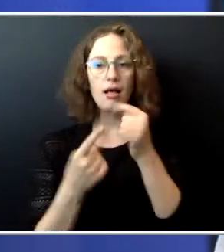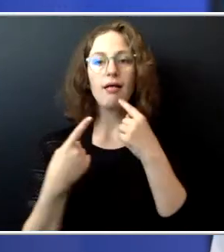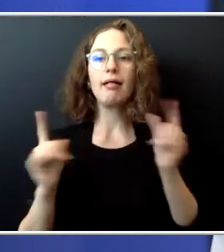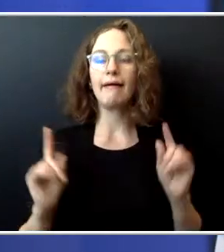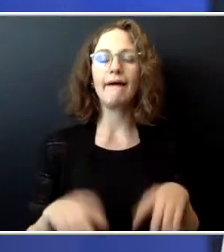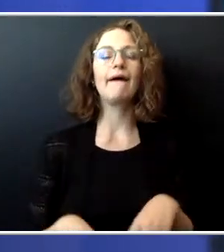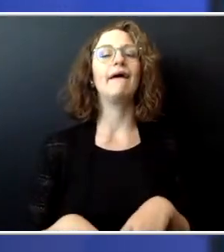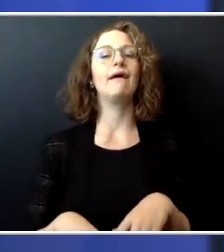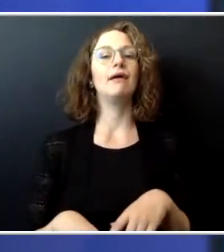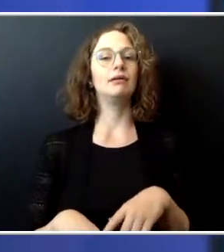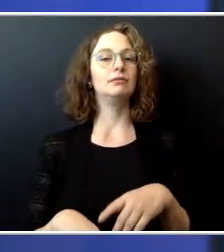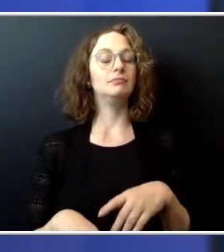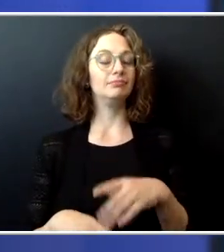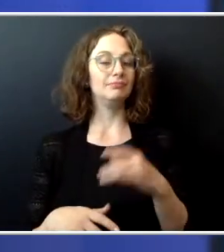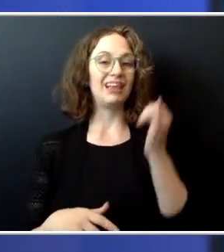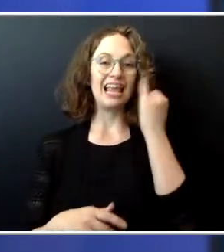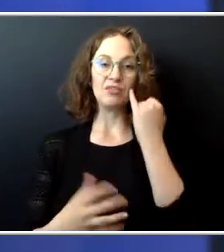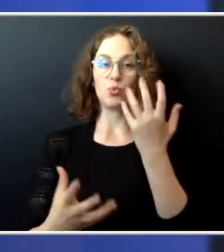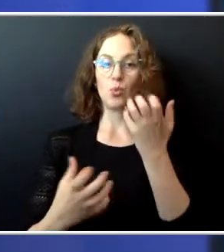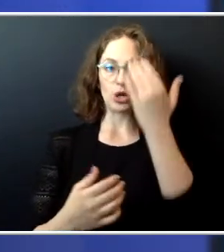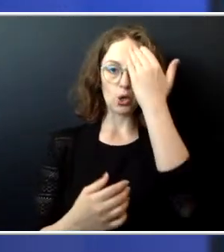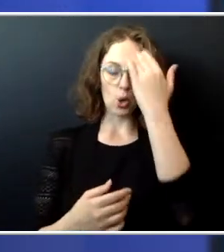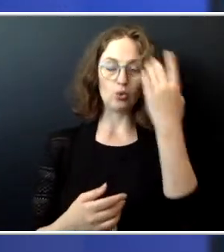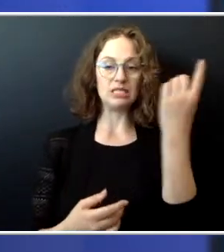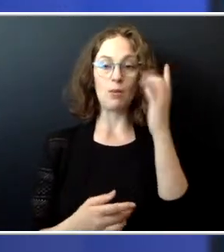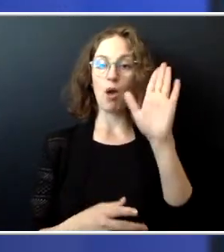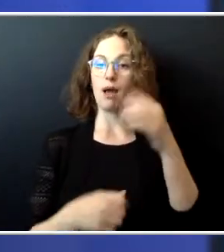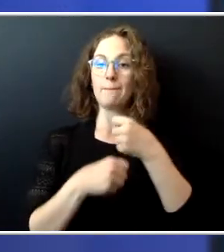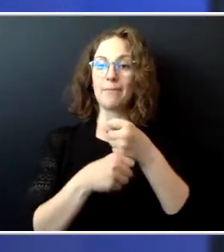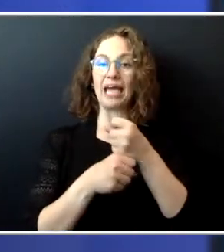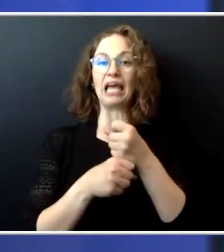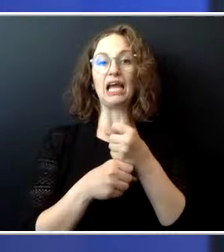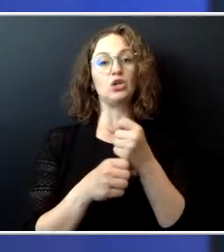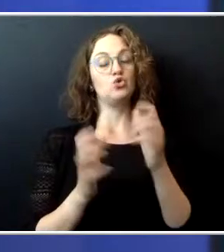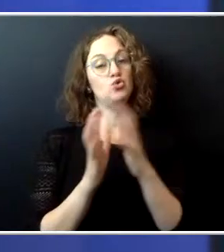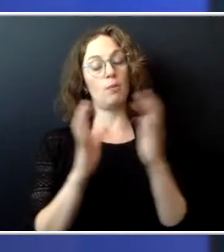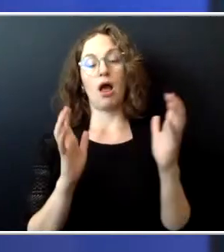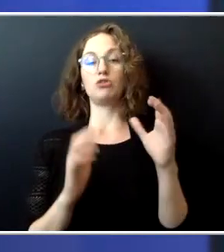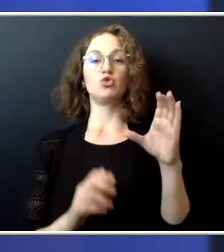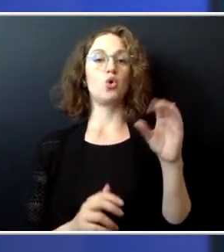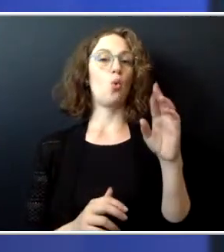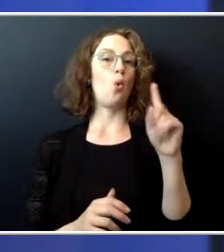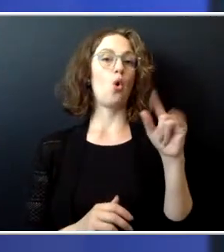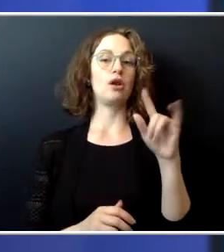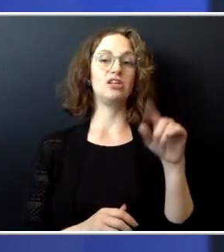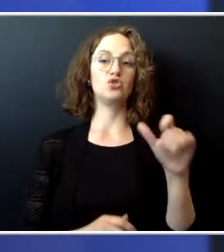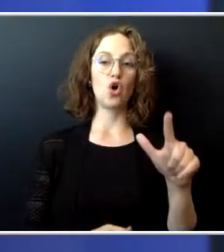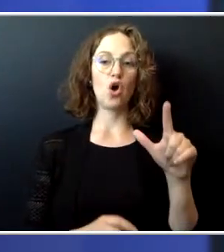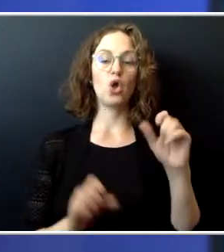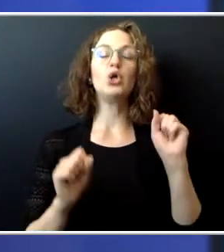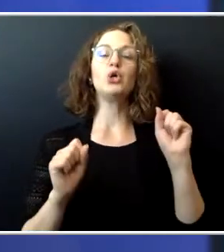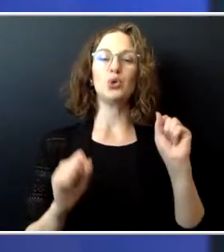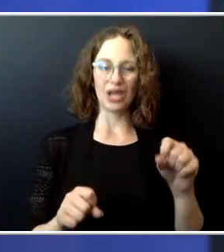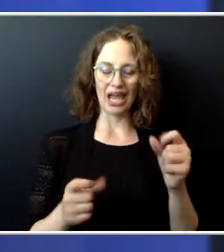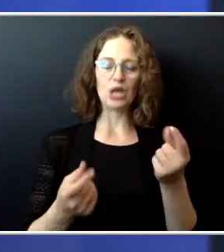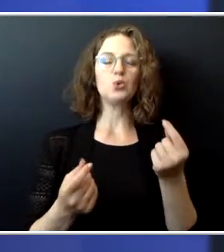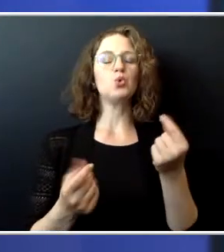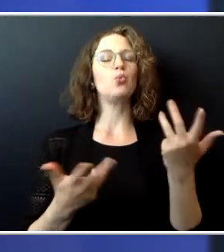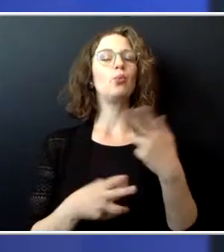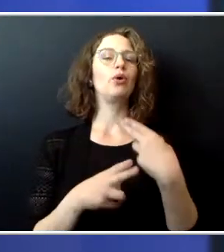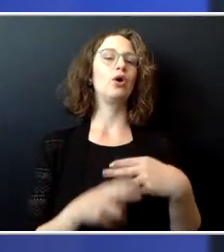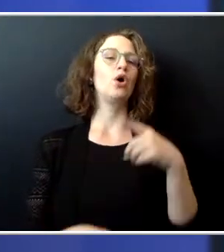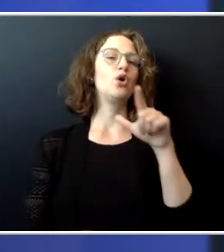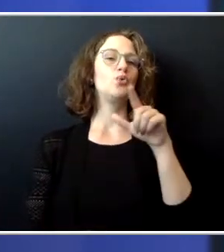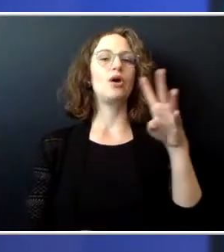much cortisol, you can do 24-hour urine collection and check that free cortisol levels, which means